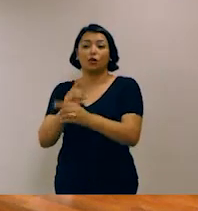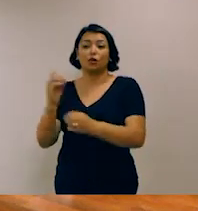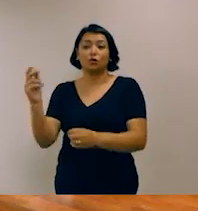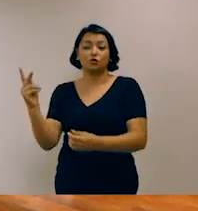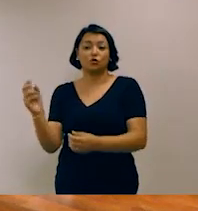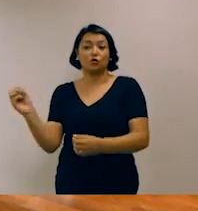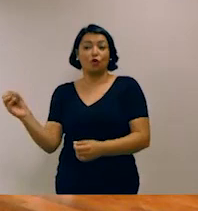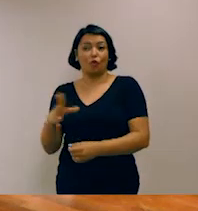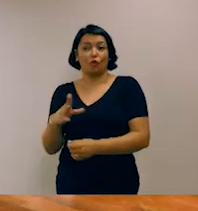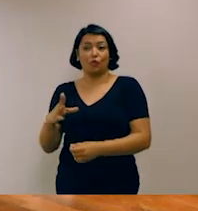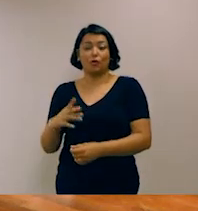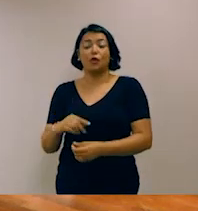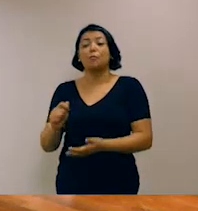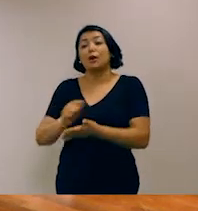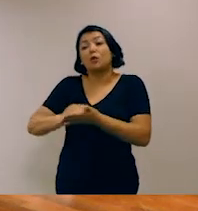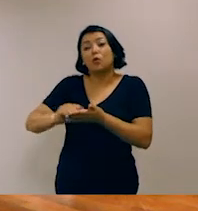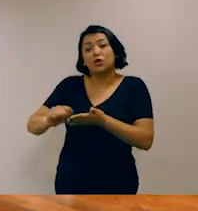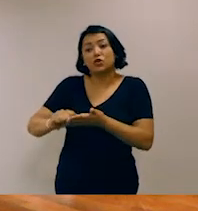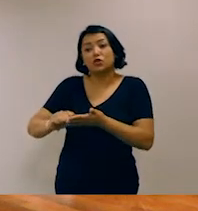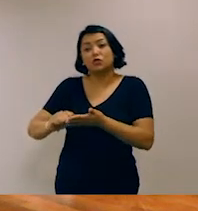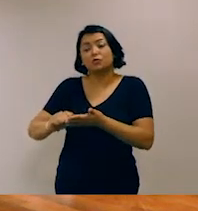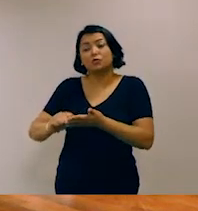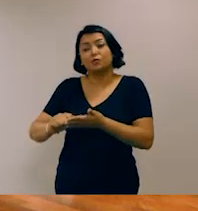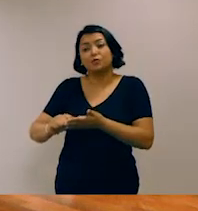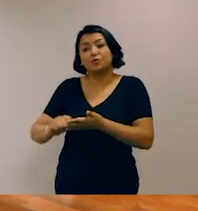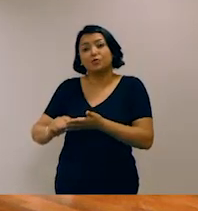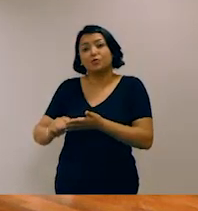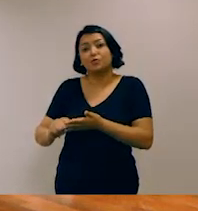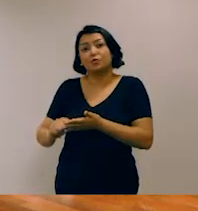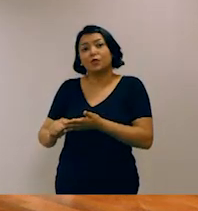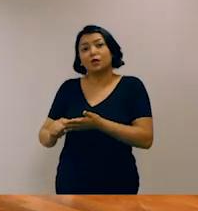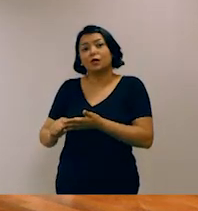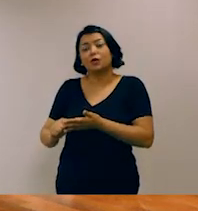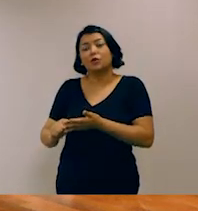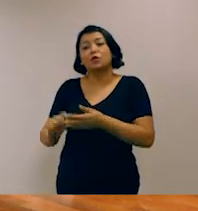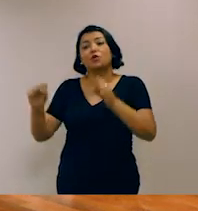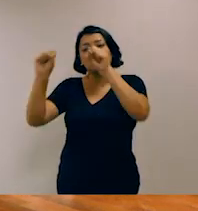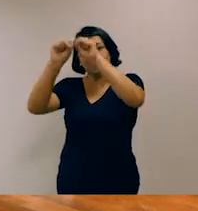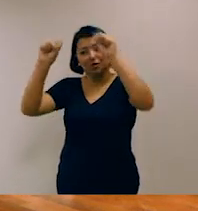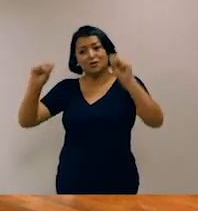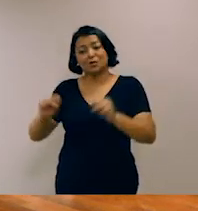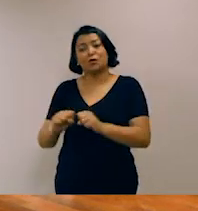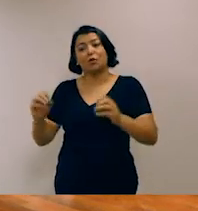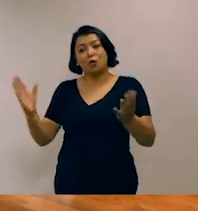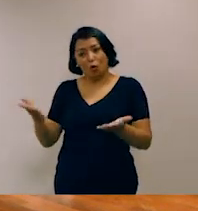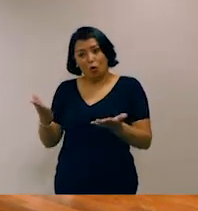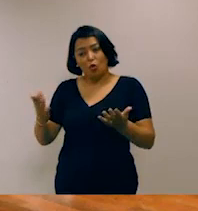new undue expressions. What about for the correction?